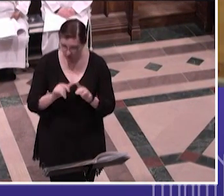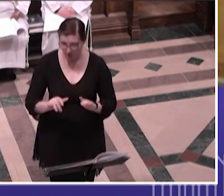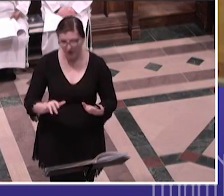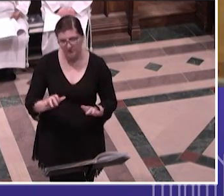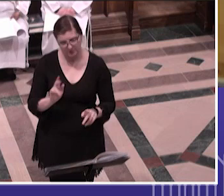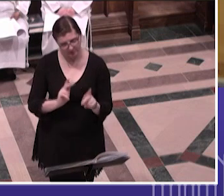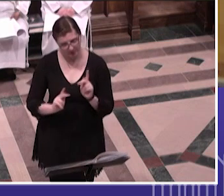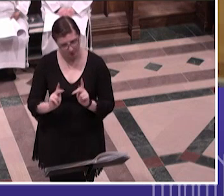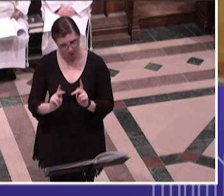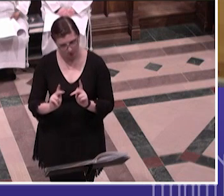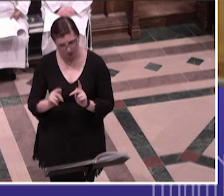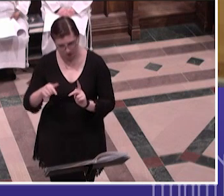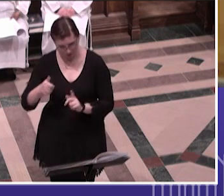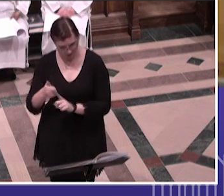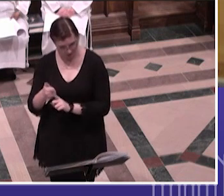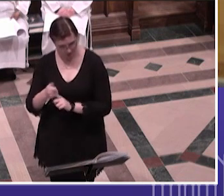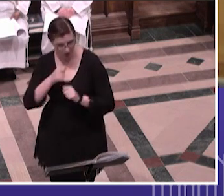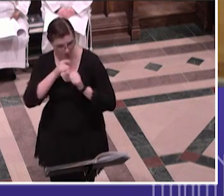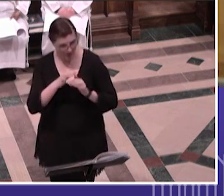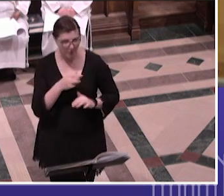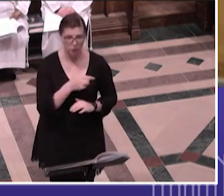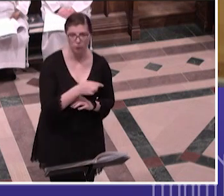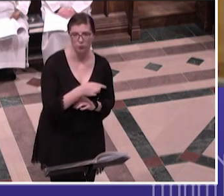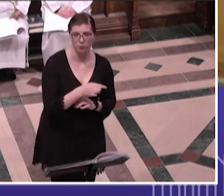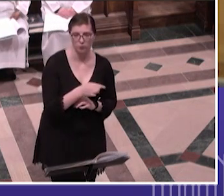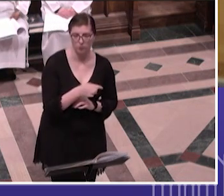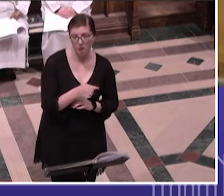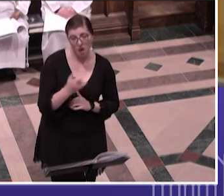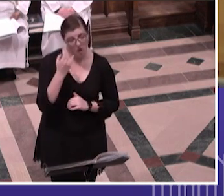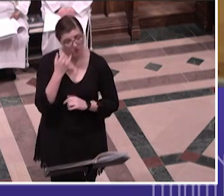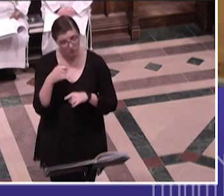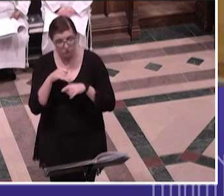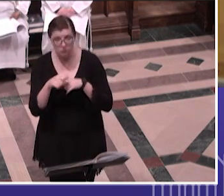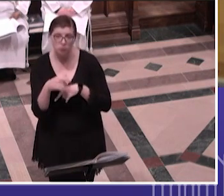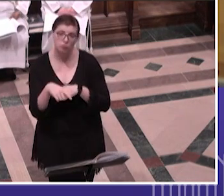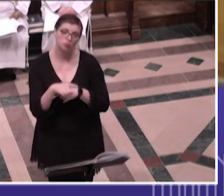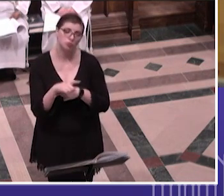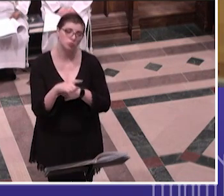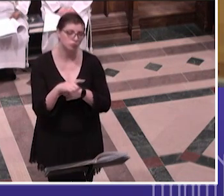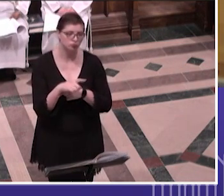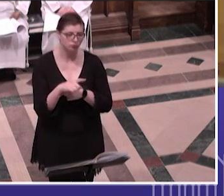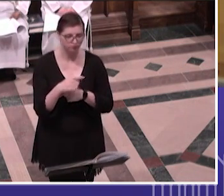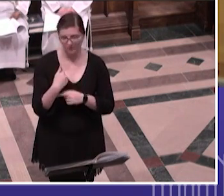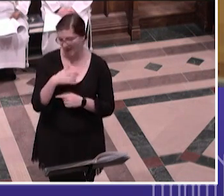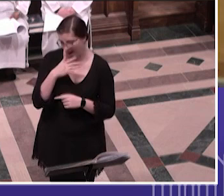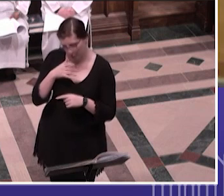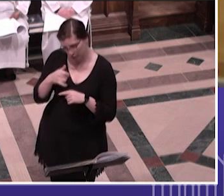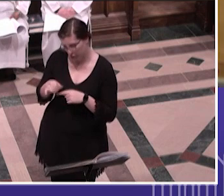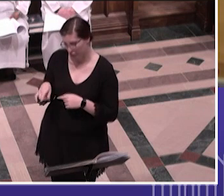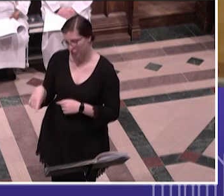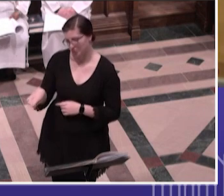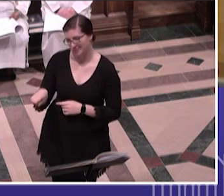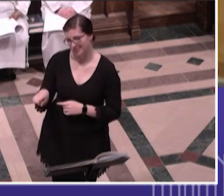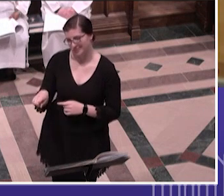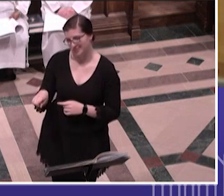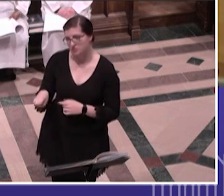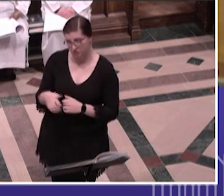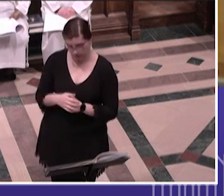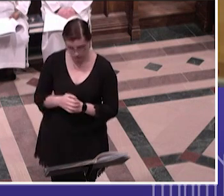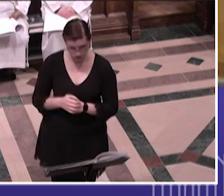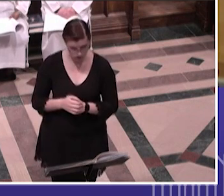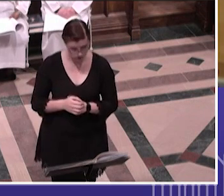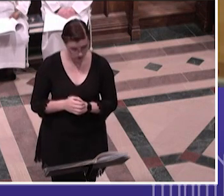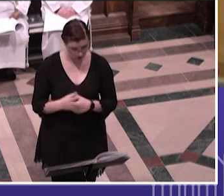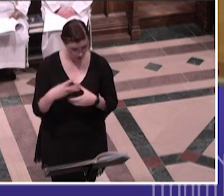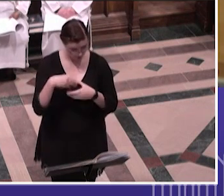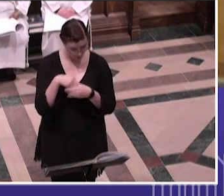who bless you, and the one who curses you, I will curse. And in you, all